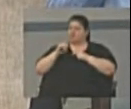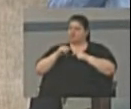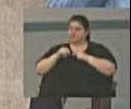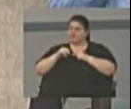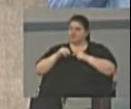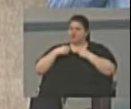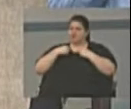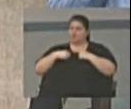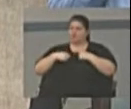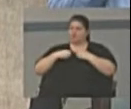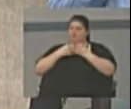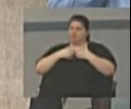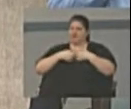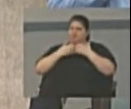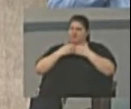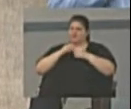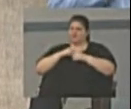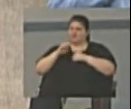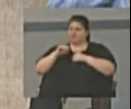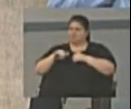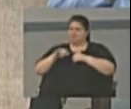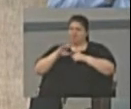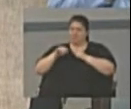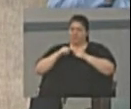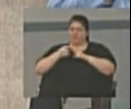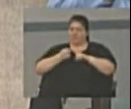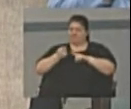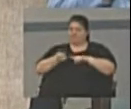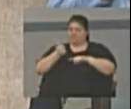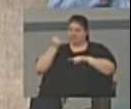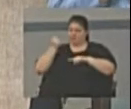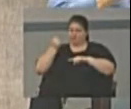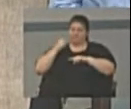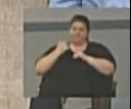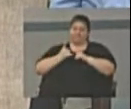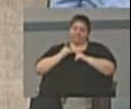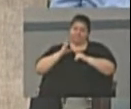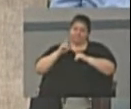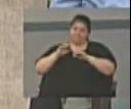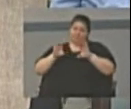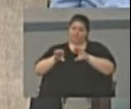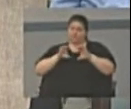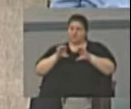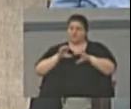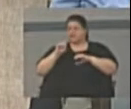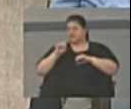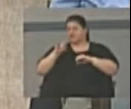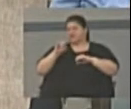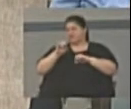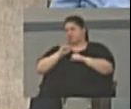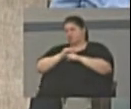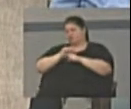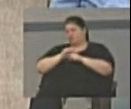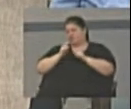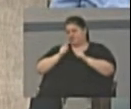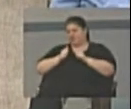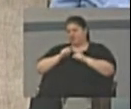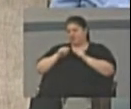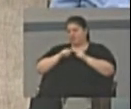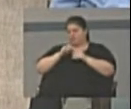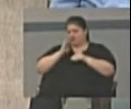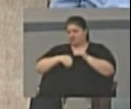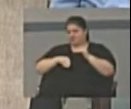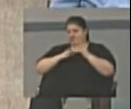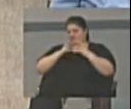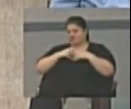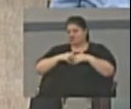they vacate. We're getting ready to start site work immediately upon the completion of the demolition,